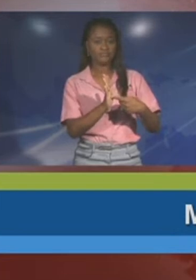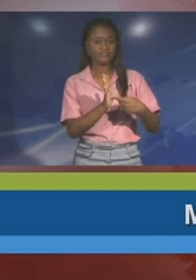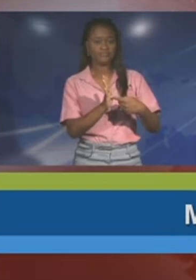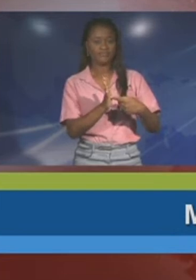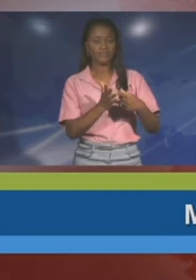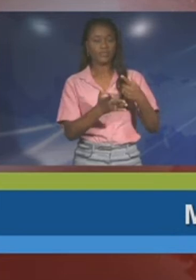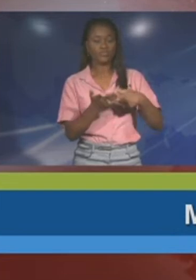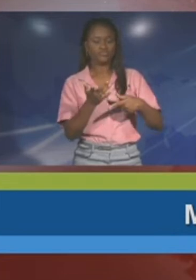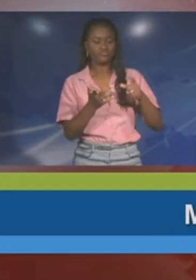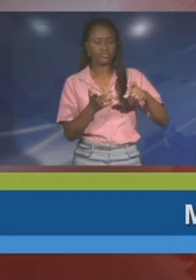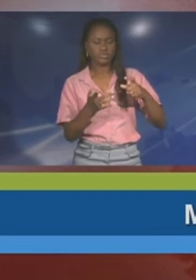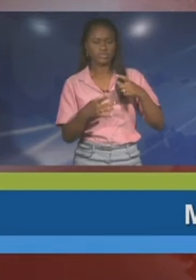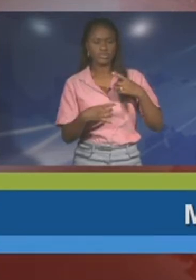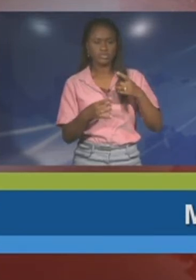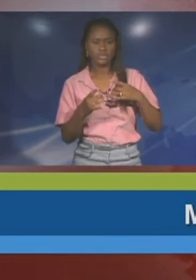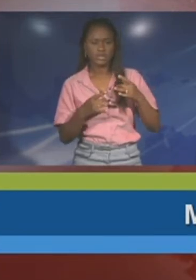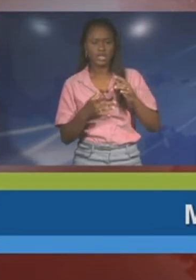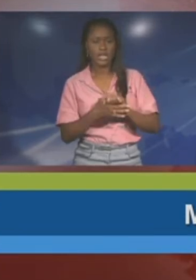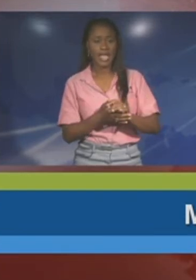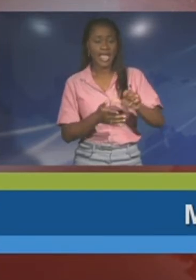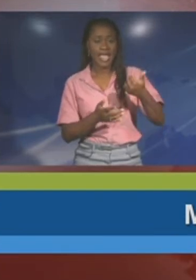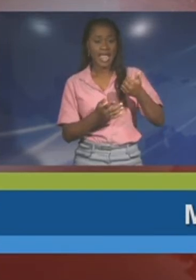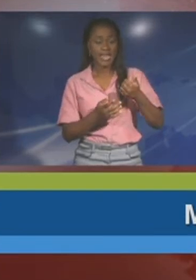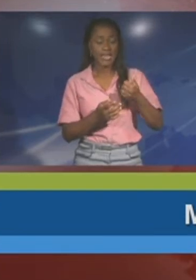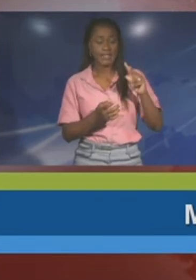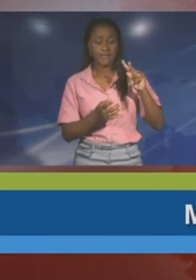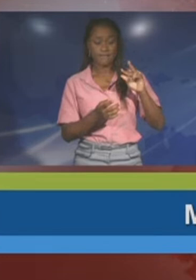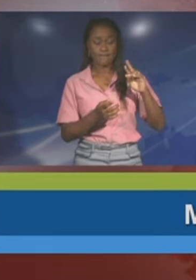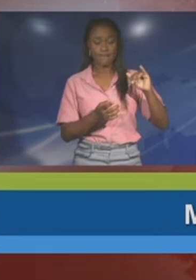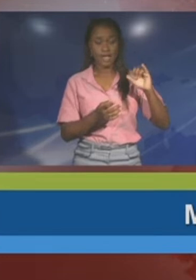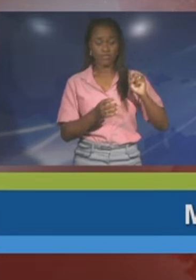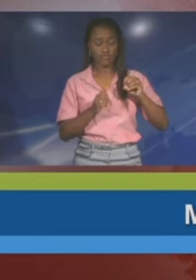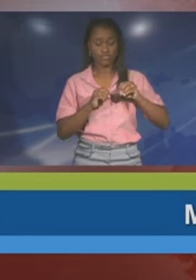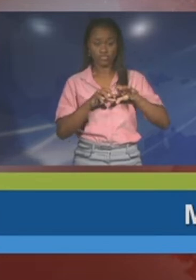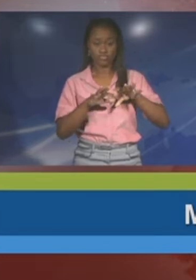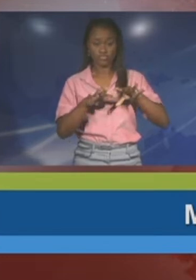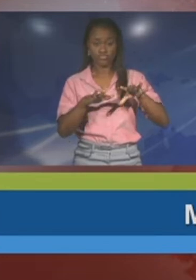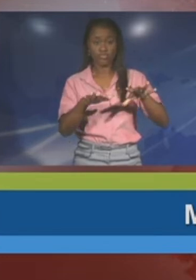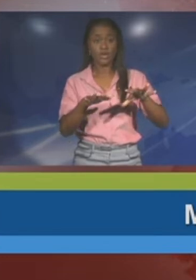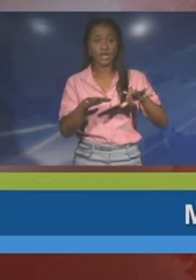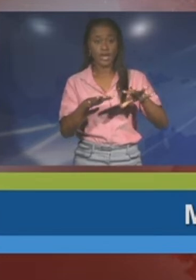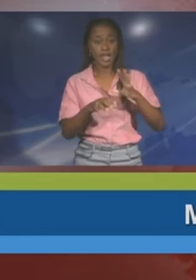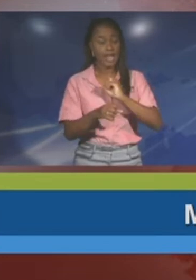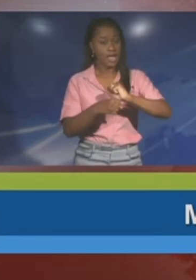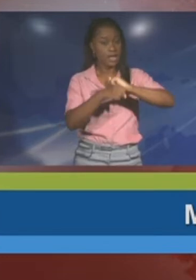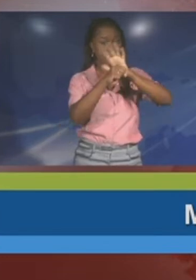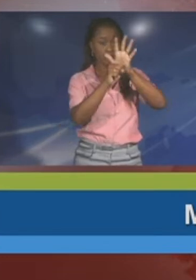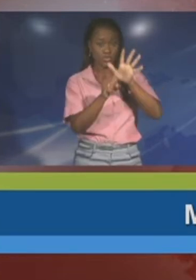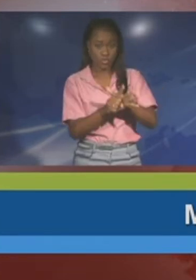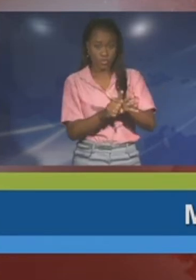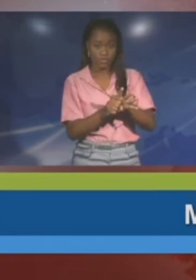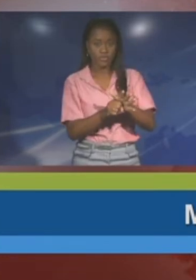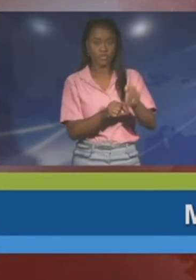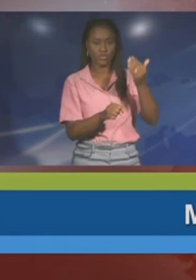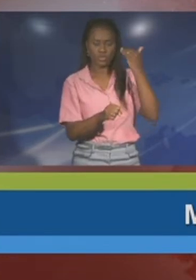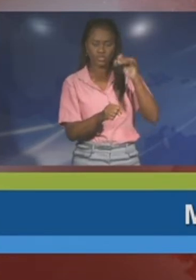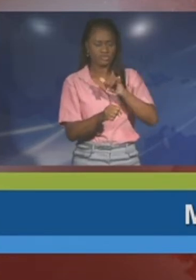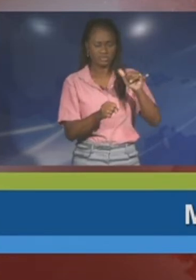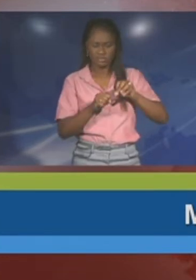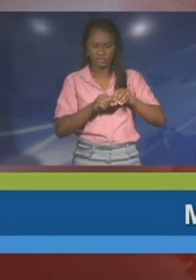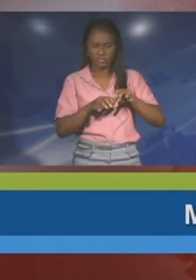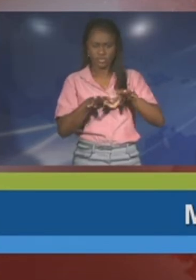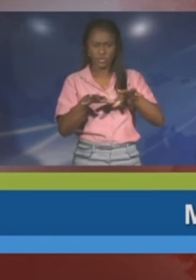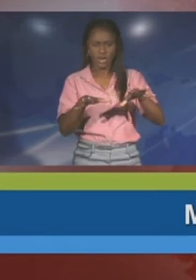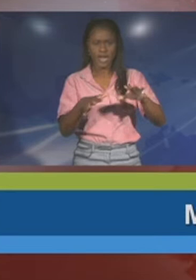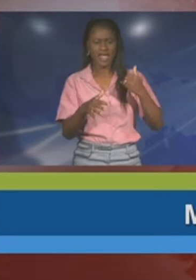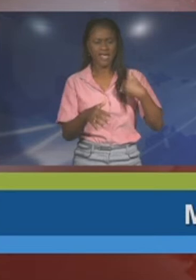concern. Generally speaking, any virus mutates significantly, and the COVID-19 virus has been no different,